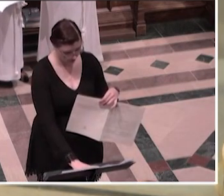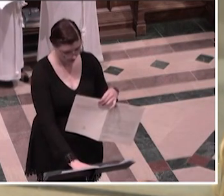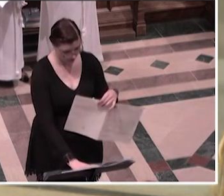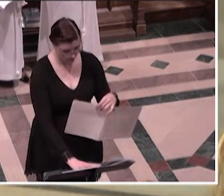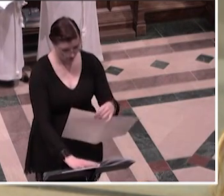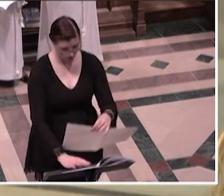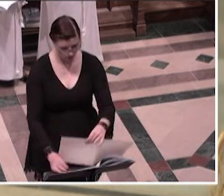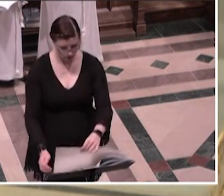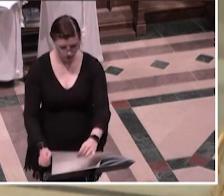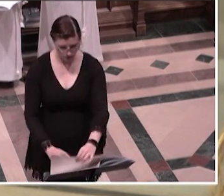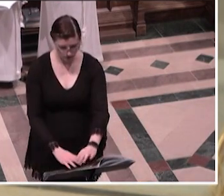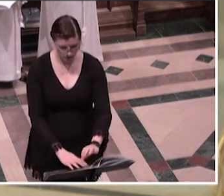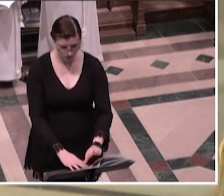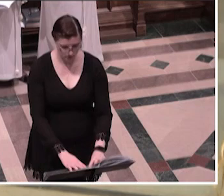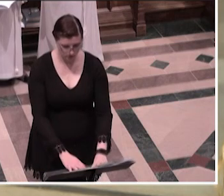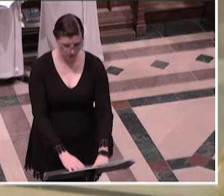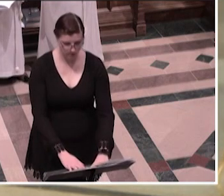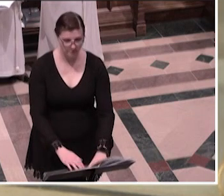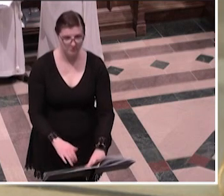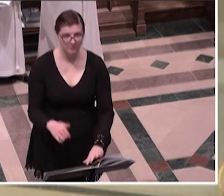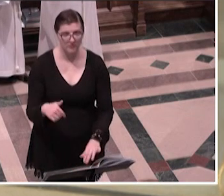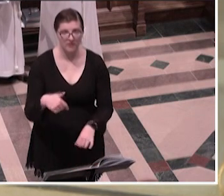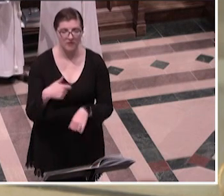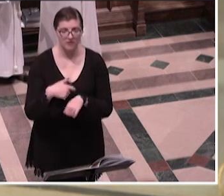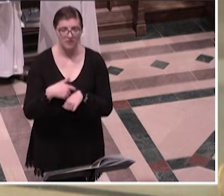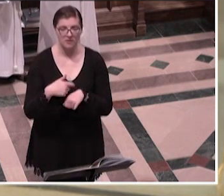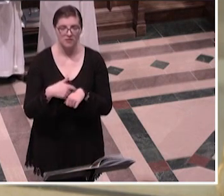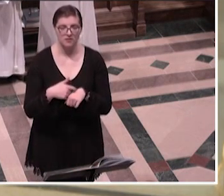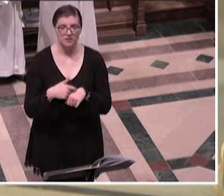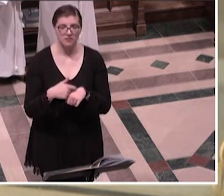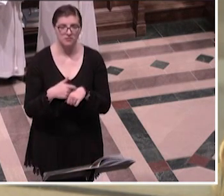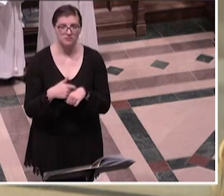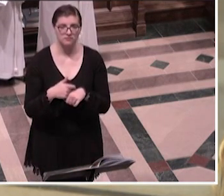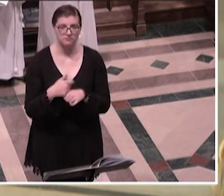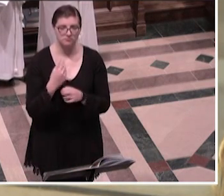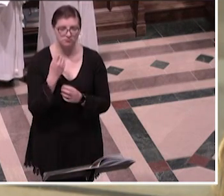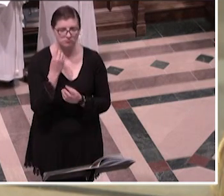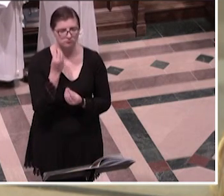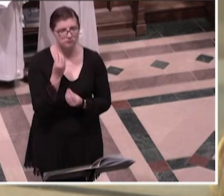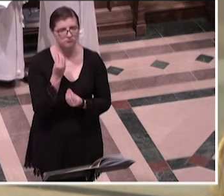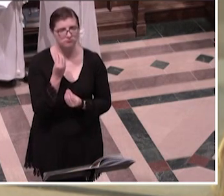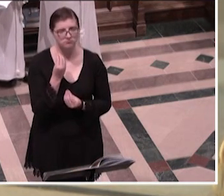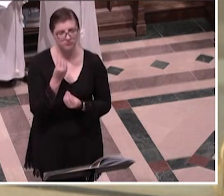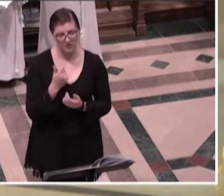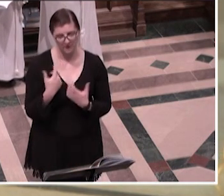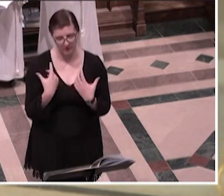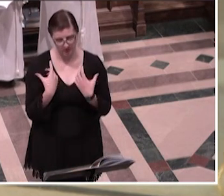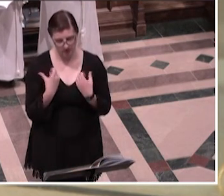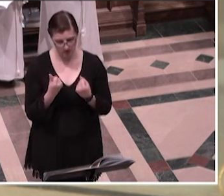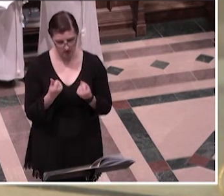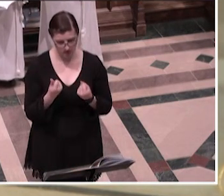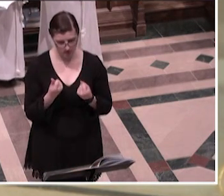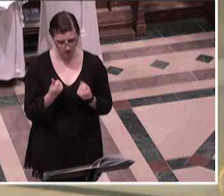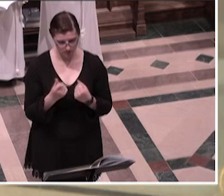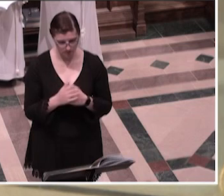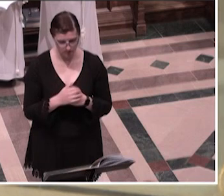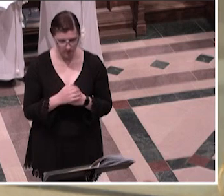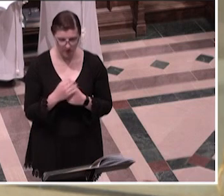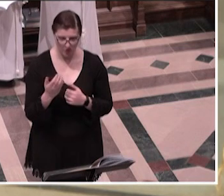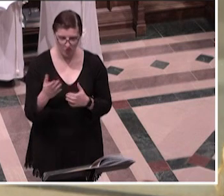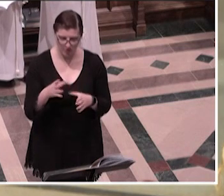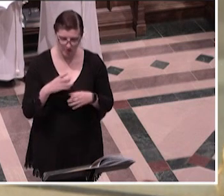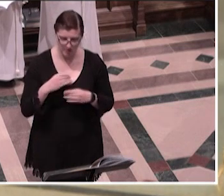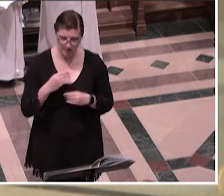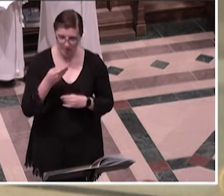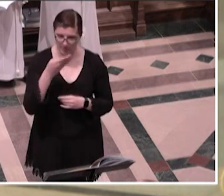In this season of repentance and healing, we accept God's invitation to be ever mindful of the needs